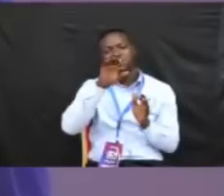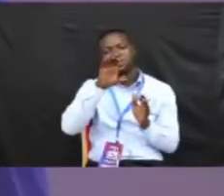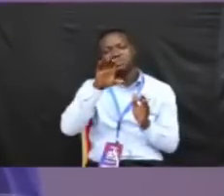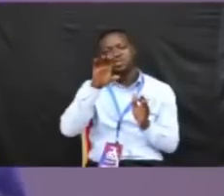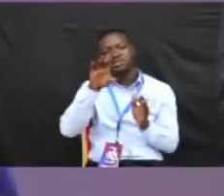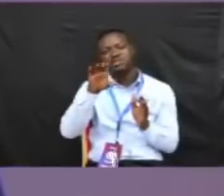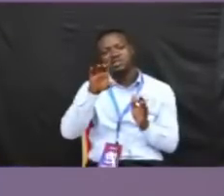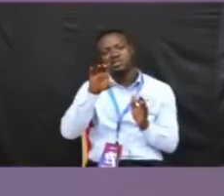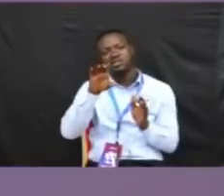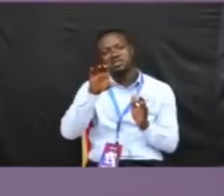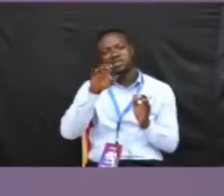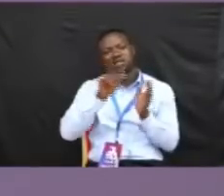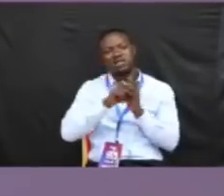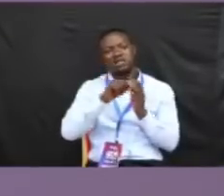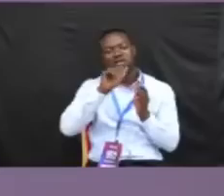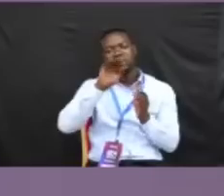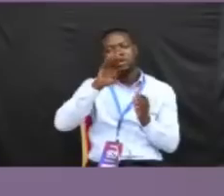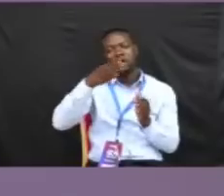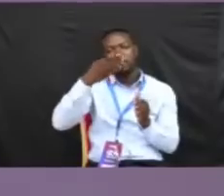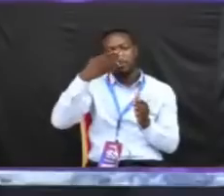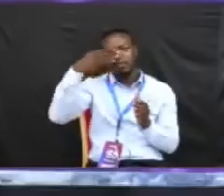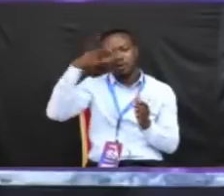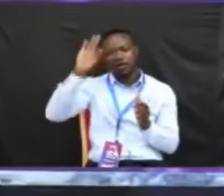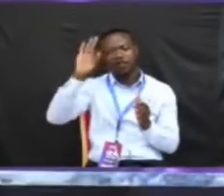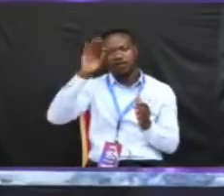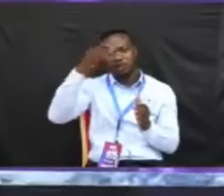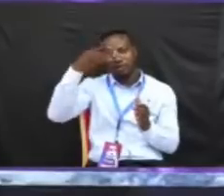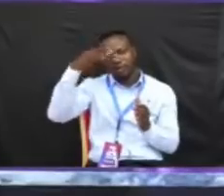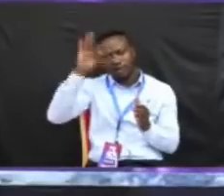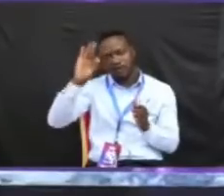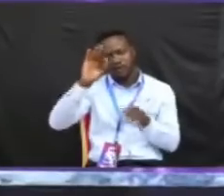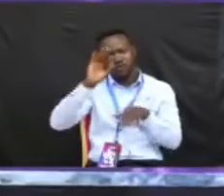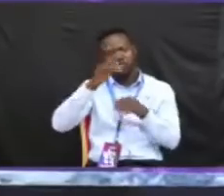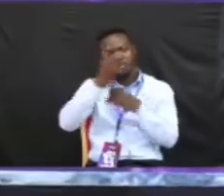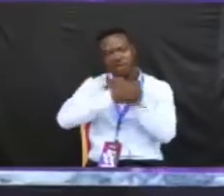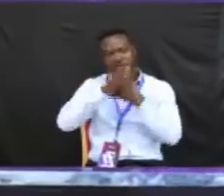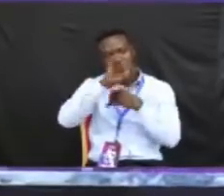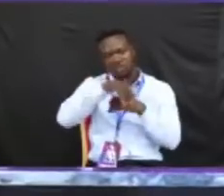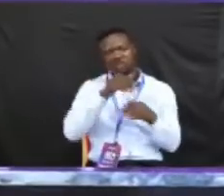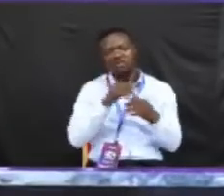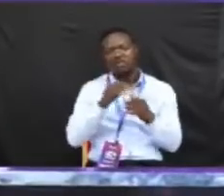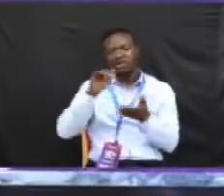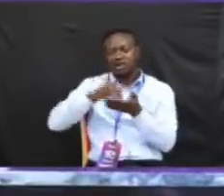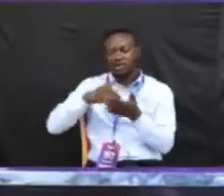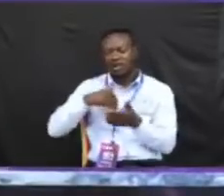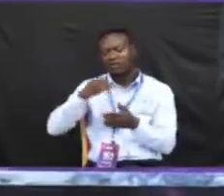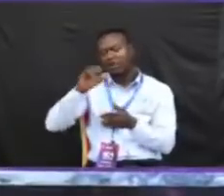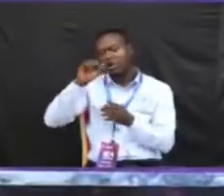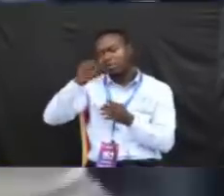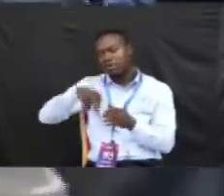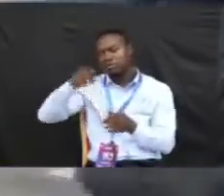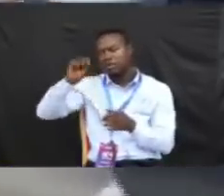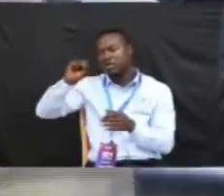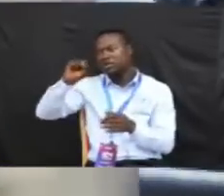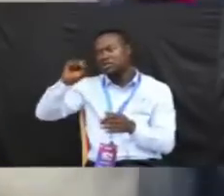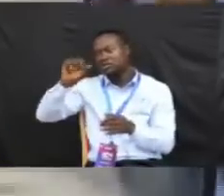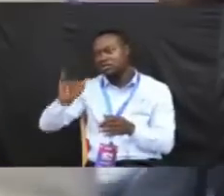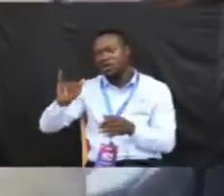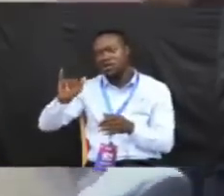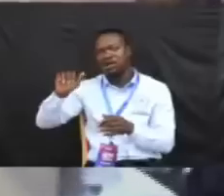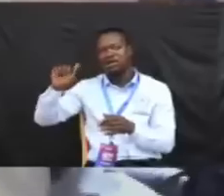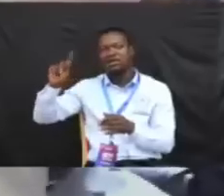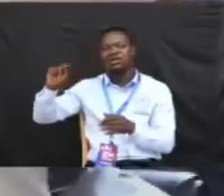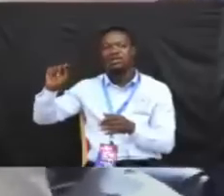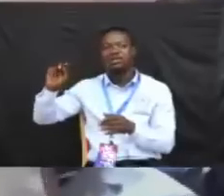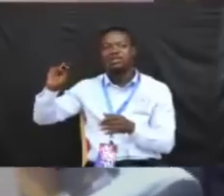head for the church in Bkina Faso. Then we have Apostle S YMP regional coordinator for the